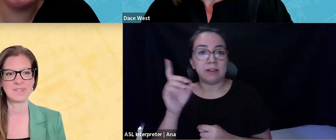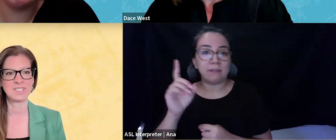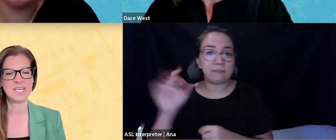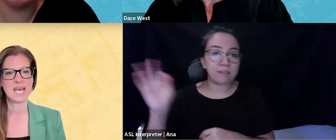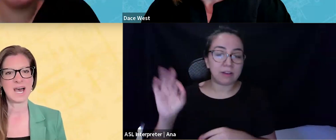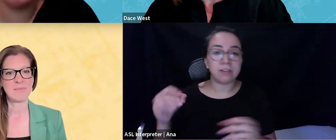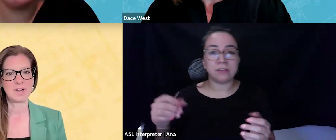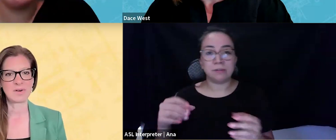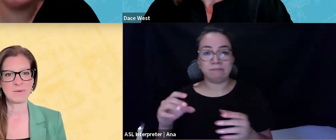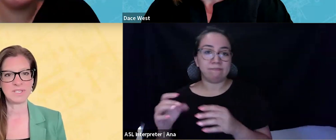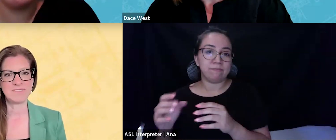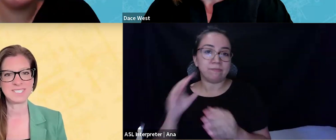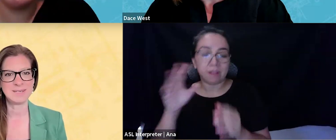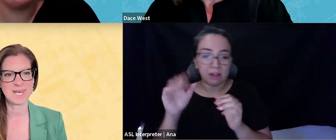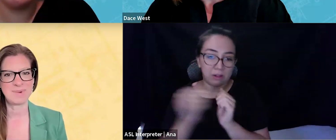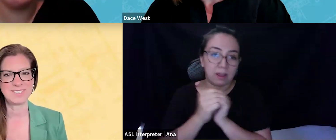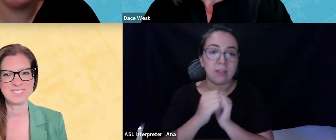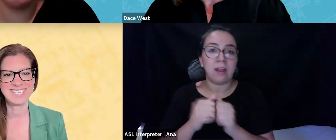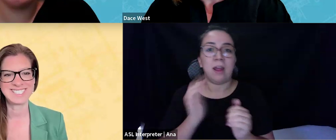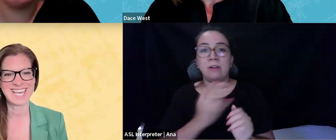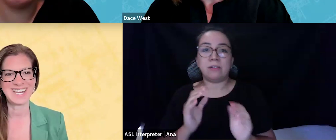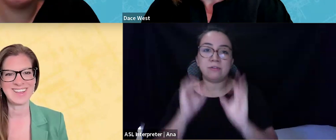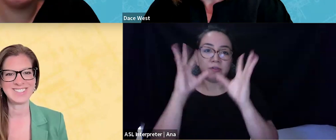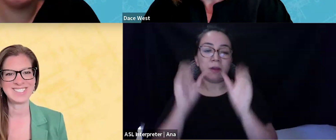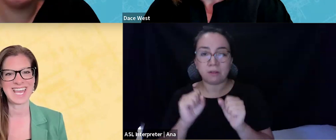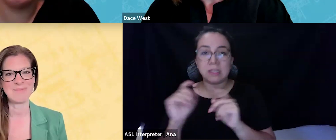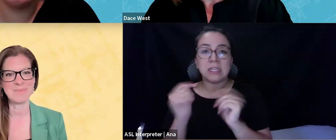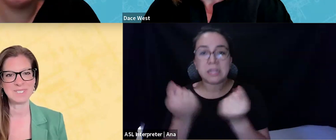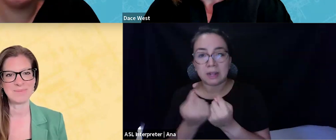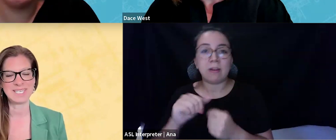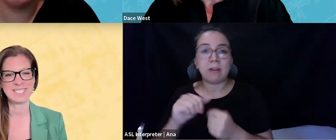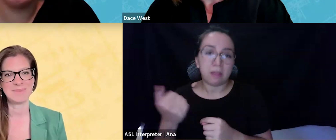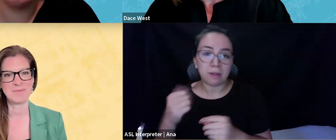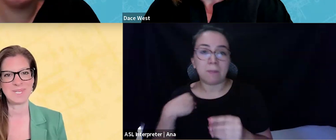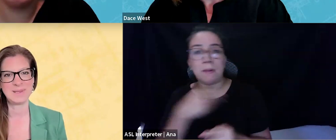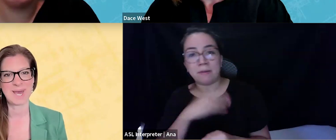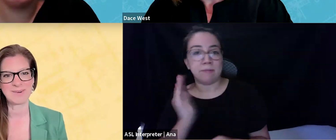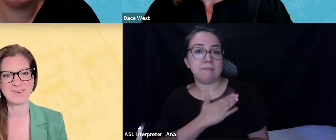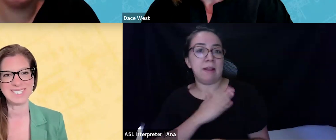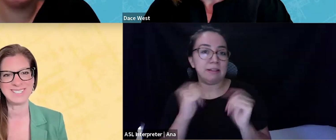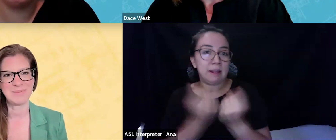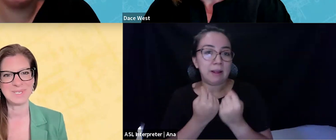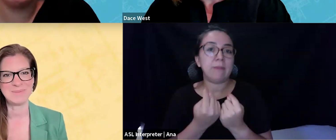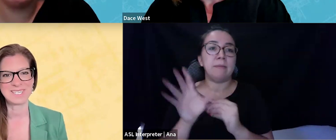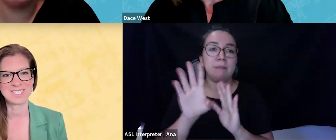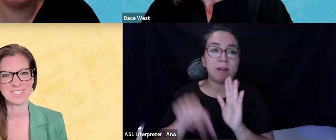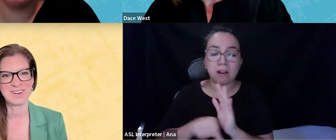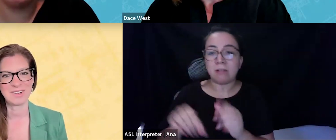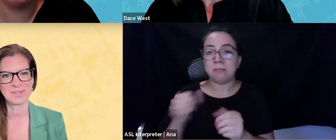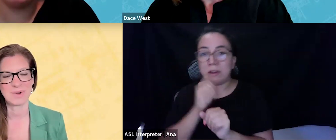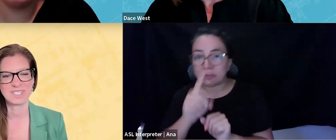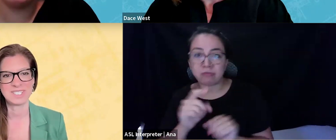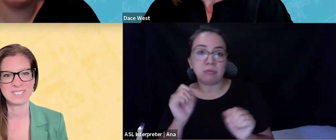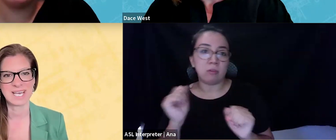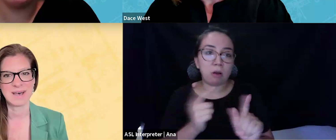this together. Our incredible events team led by Trinice and others, and members of my team that have been in the background here helping to make sure that